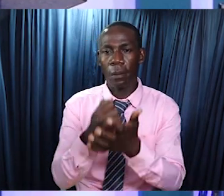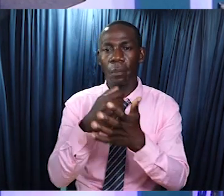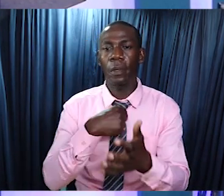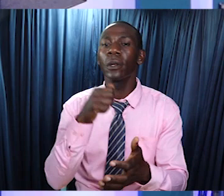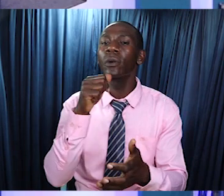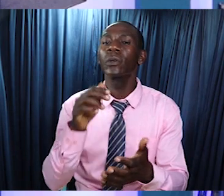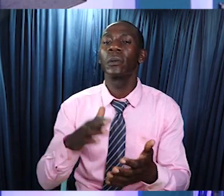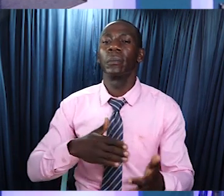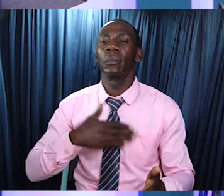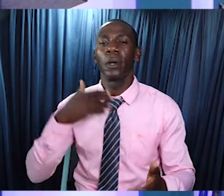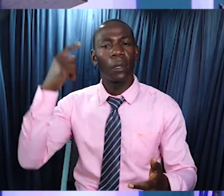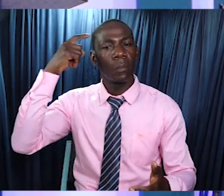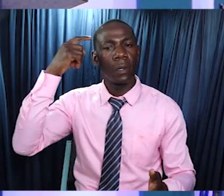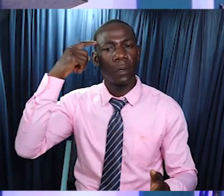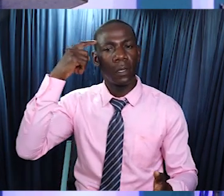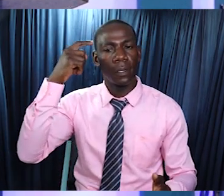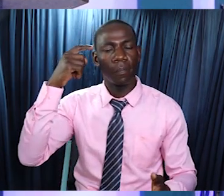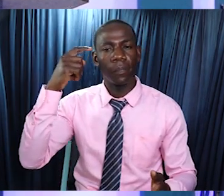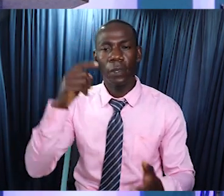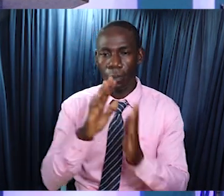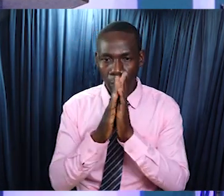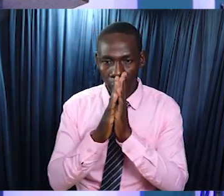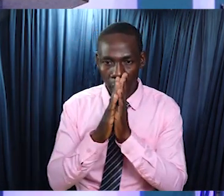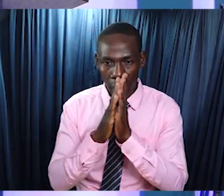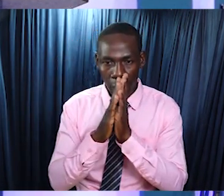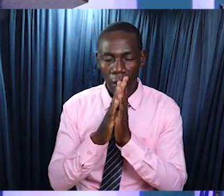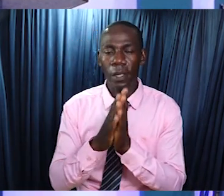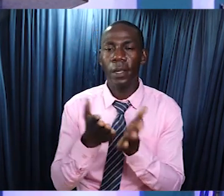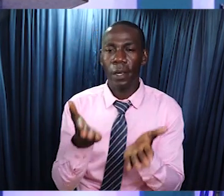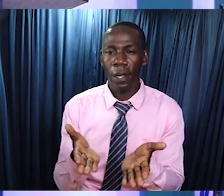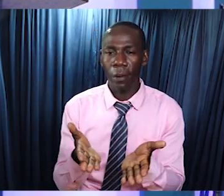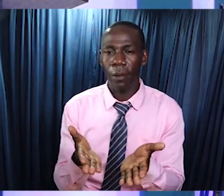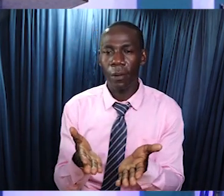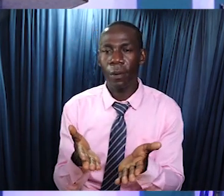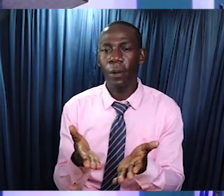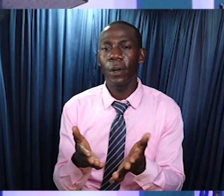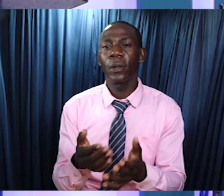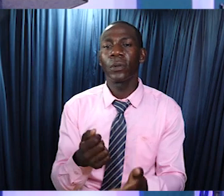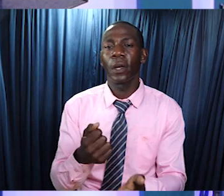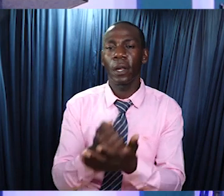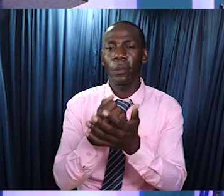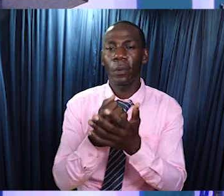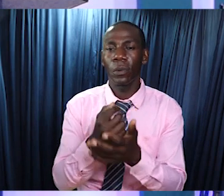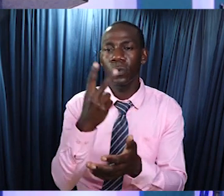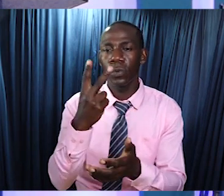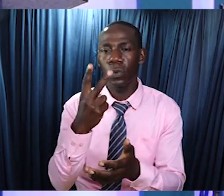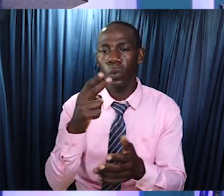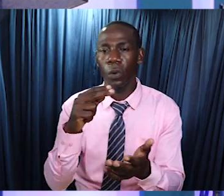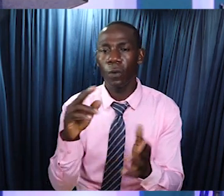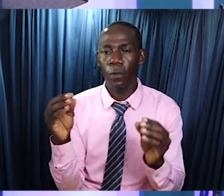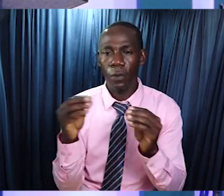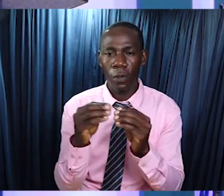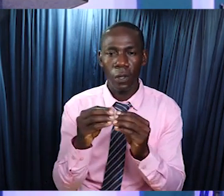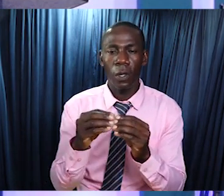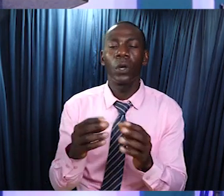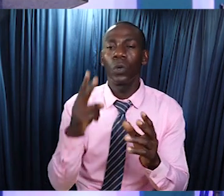save me, not my ability. Haya muombe sasa. Now pray unto him. Umemuomba nguvu aziji za kukushindia. You prayed unto him. Wawili wakipatana duniani. Two of you when you reason